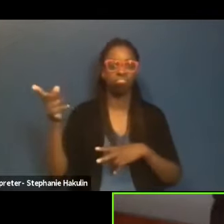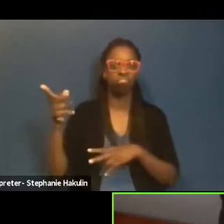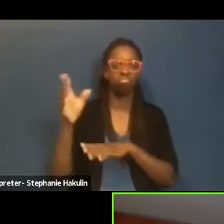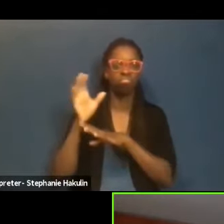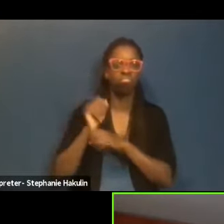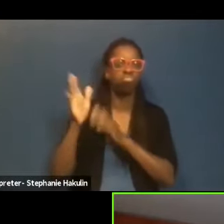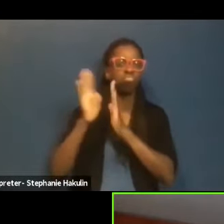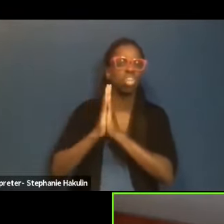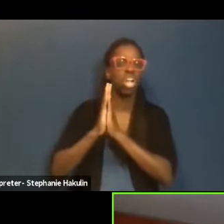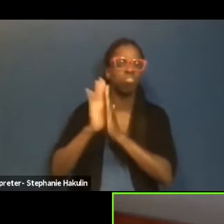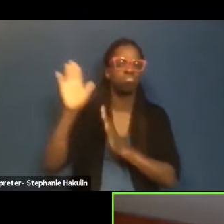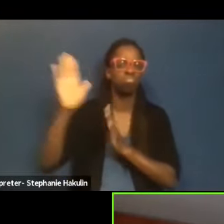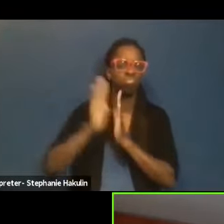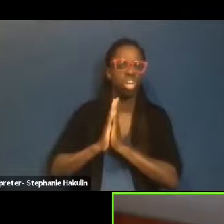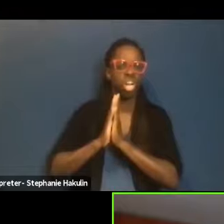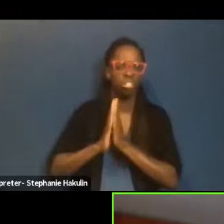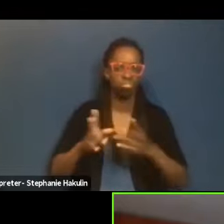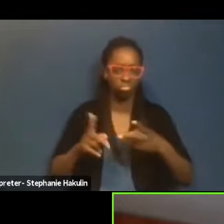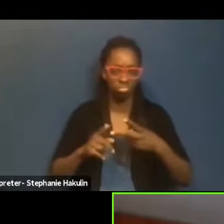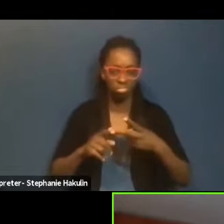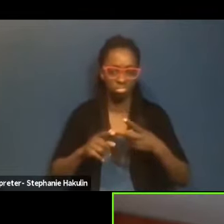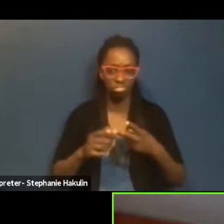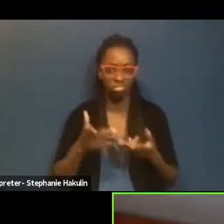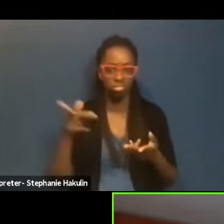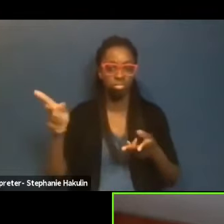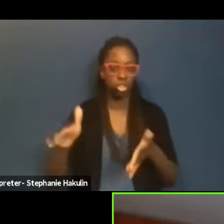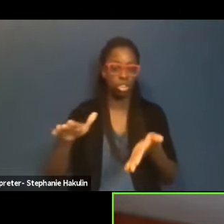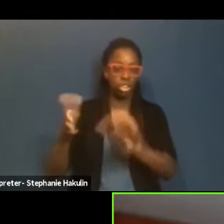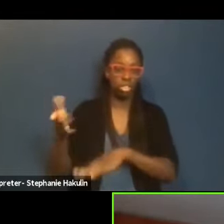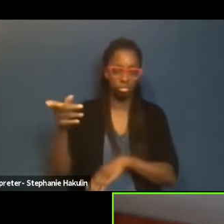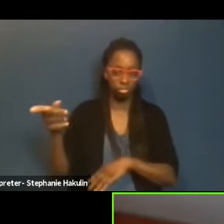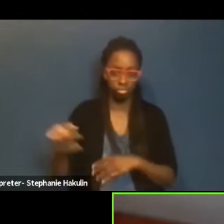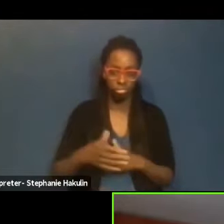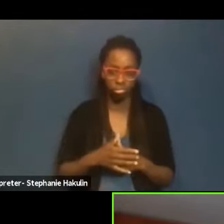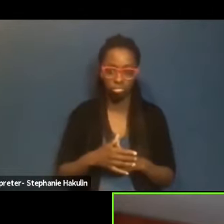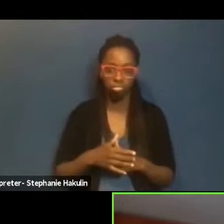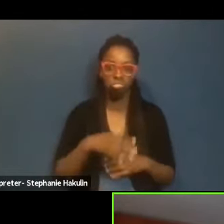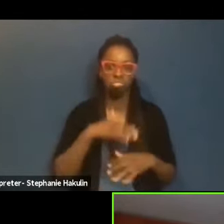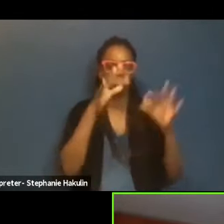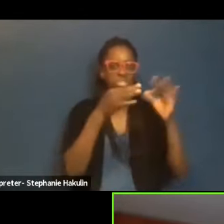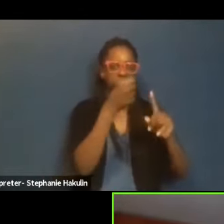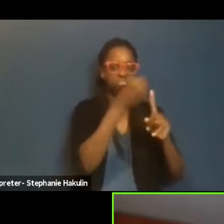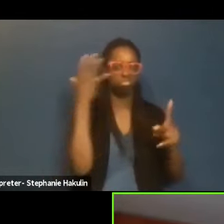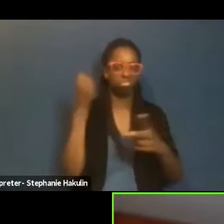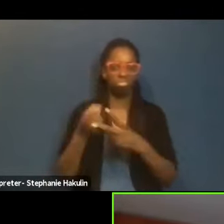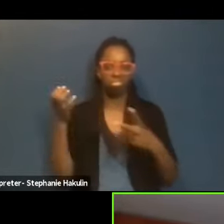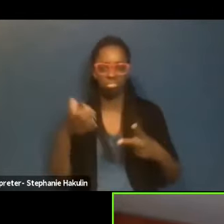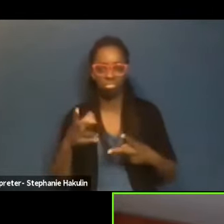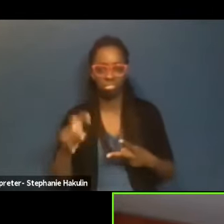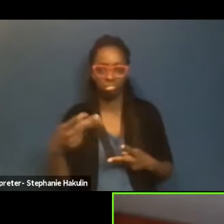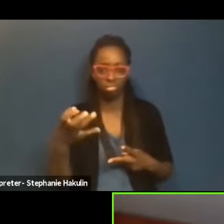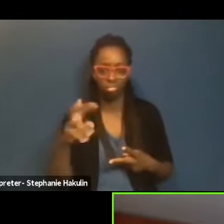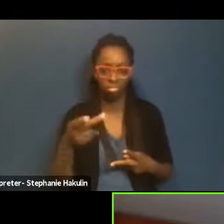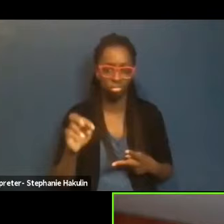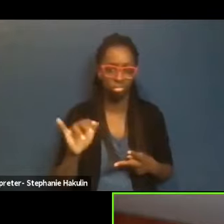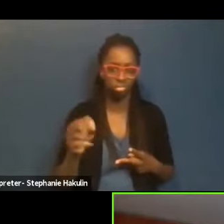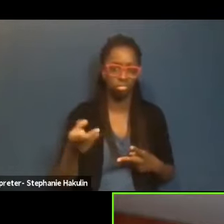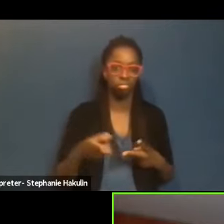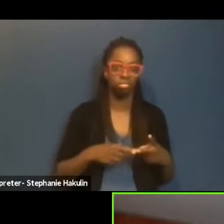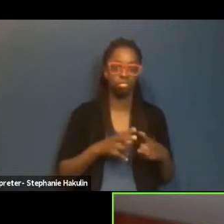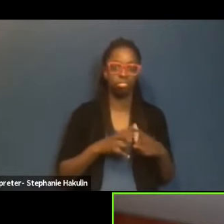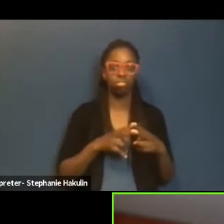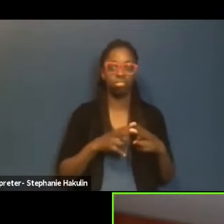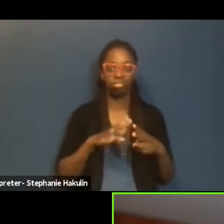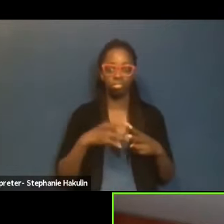So just to give you a little bit of context. So these two pieces, this is from the 7th day of the novena. This is the day of